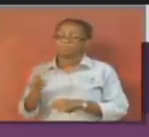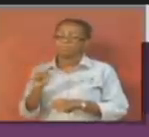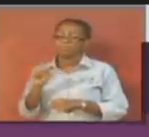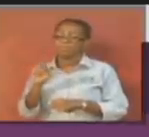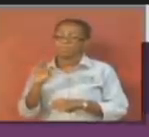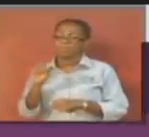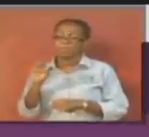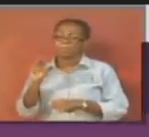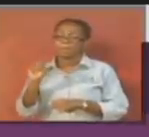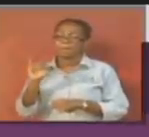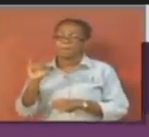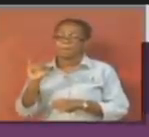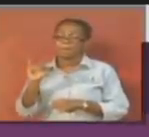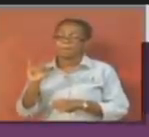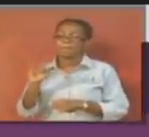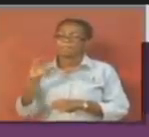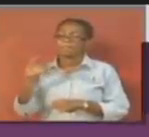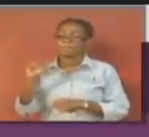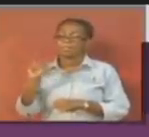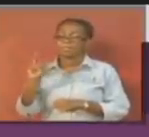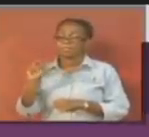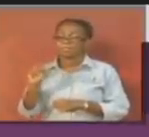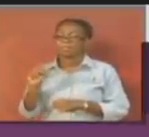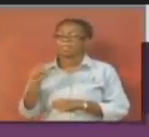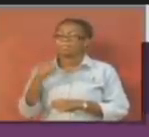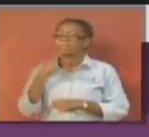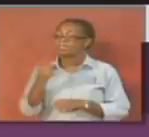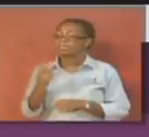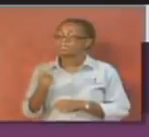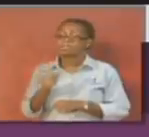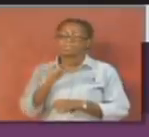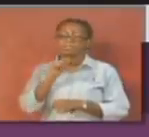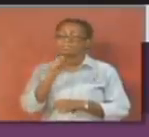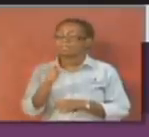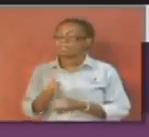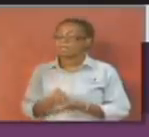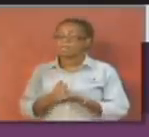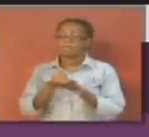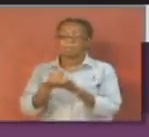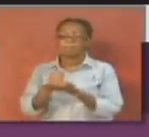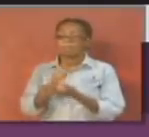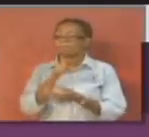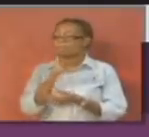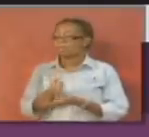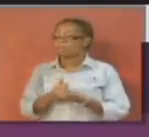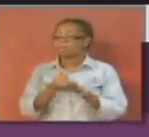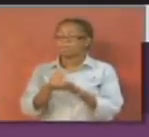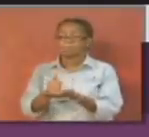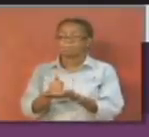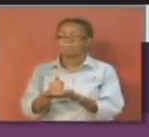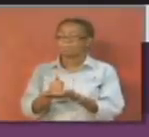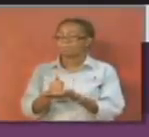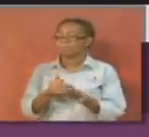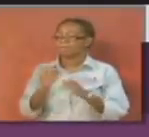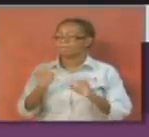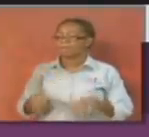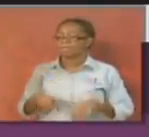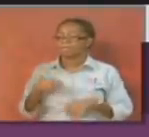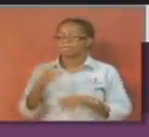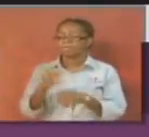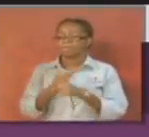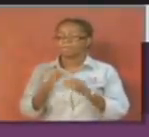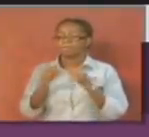needed, because this has been shown to be ineffective and possibly, detrimental to patients. So can we get some more insight into the deaths themselves and the